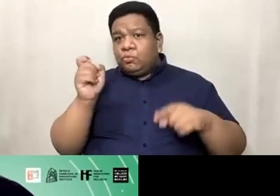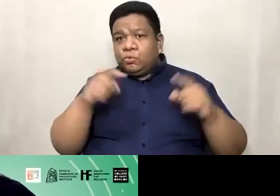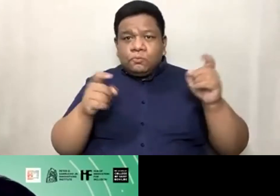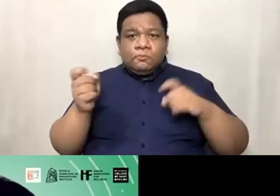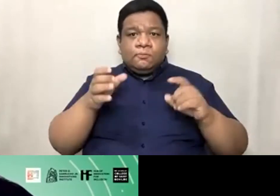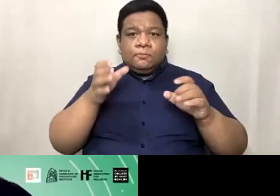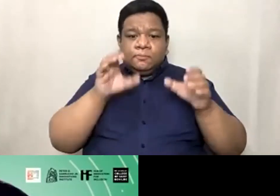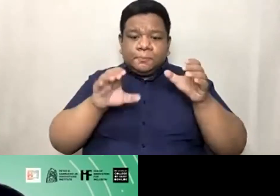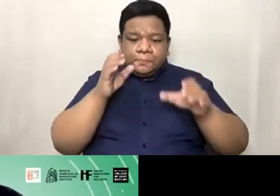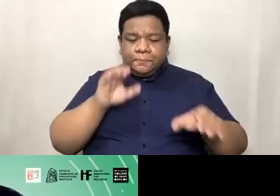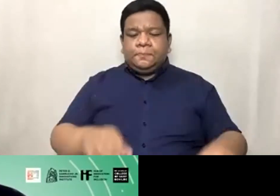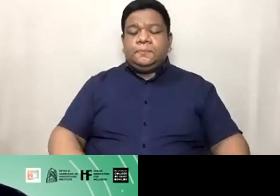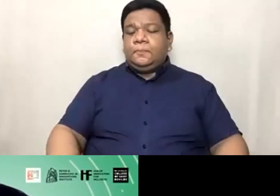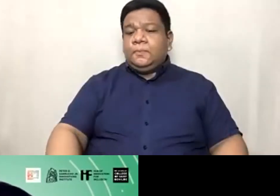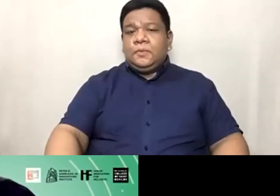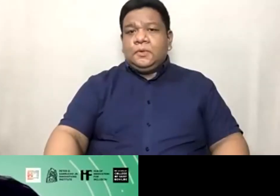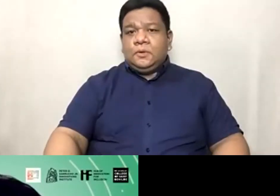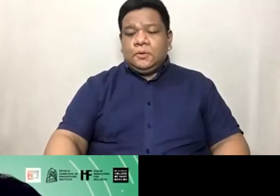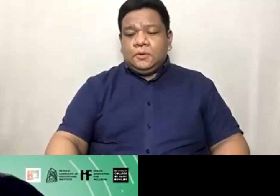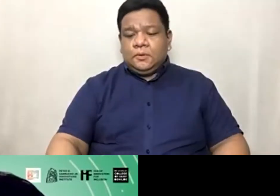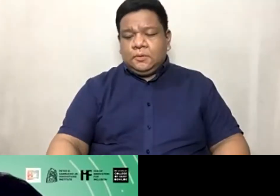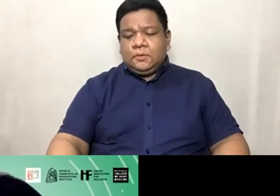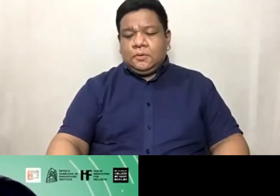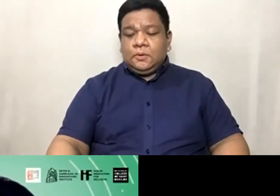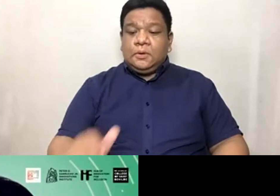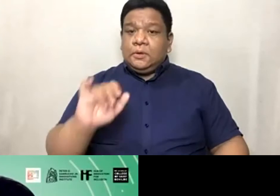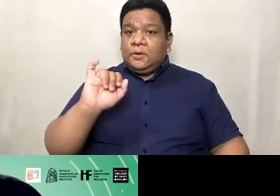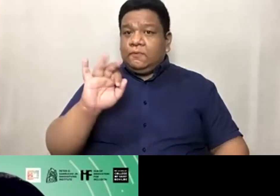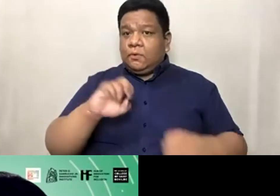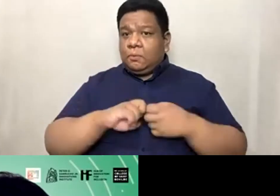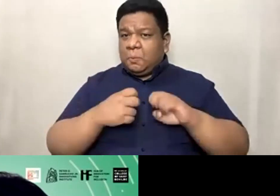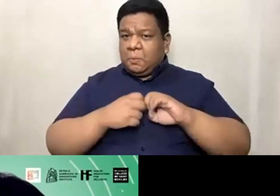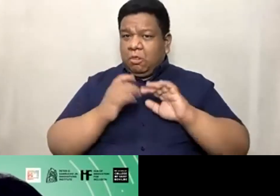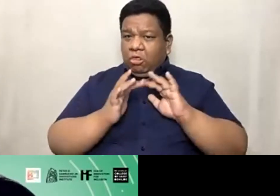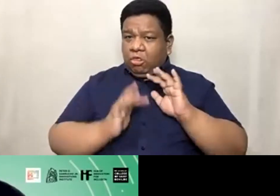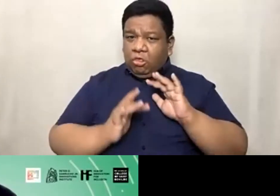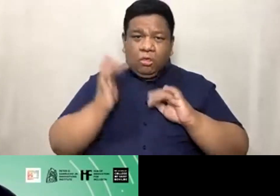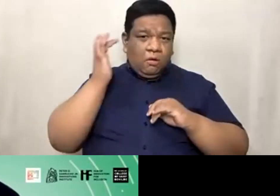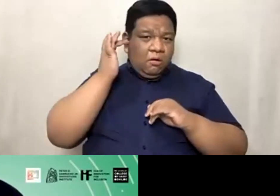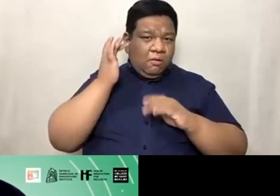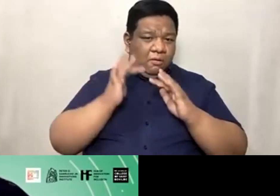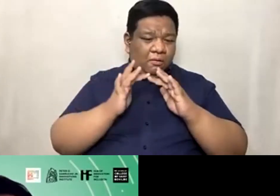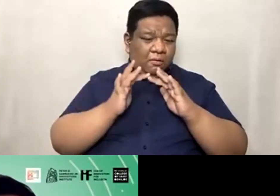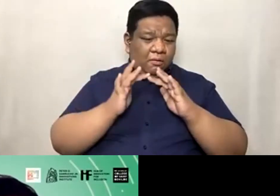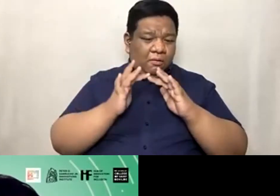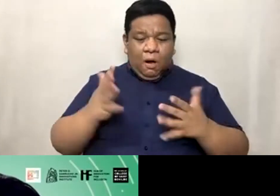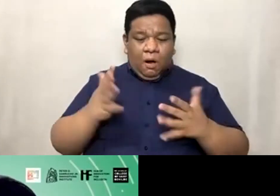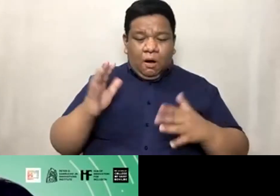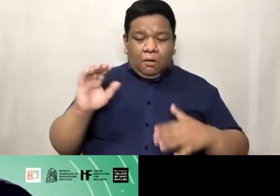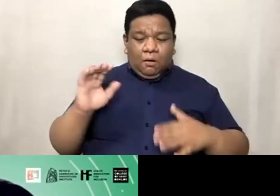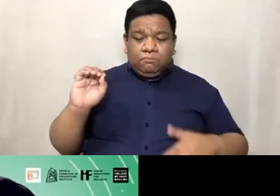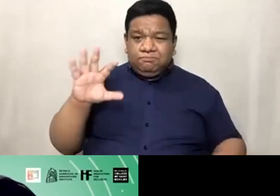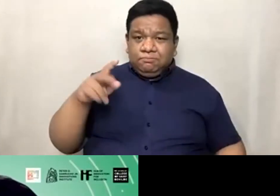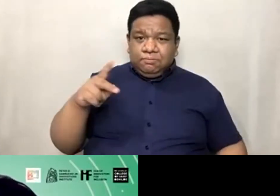so I can see. If there are any issues with the stream, for example, if my audio cuts out or if it turns out I'm not presenting, you can